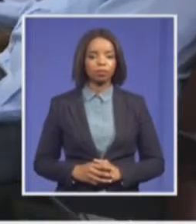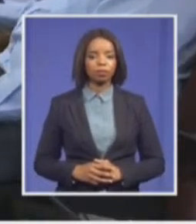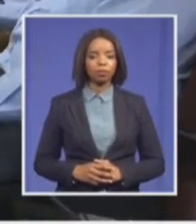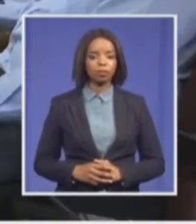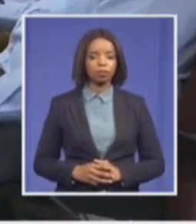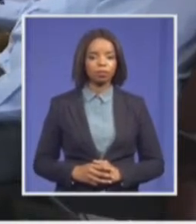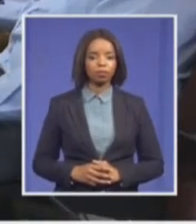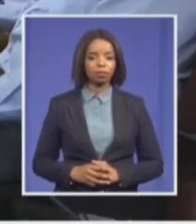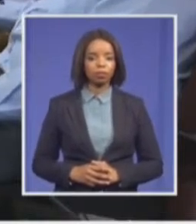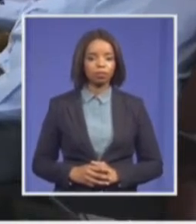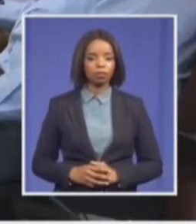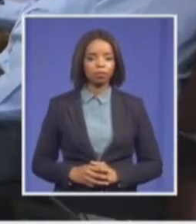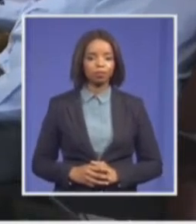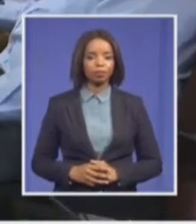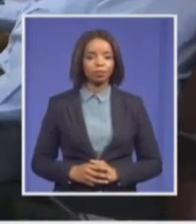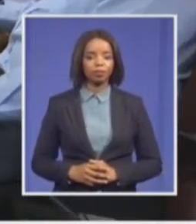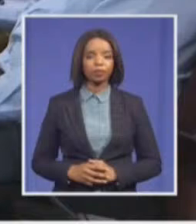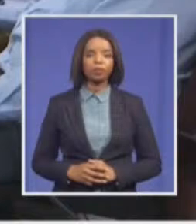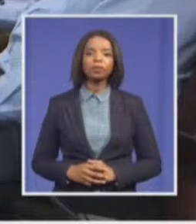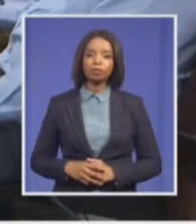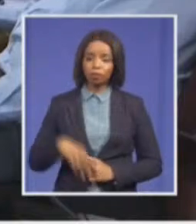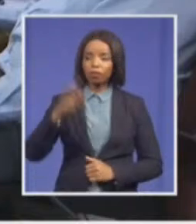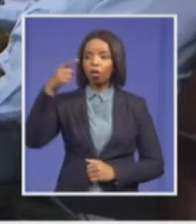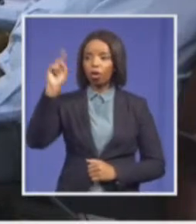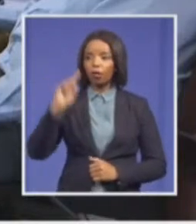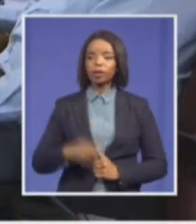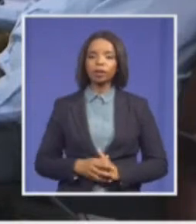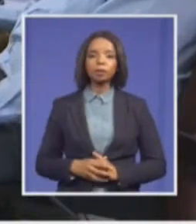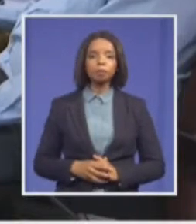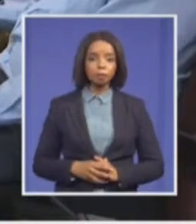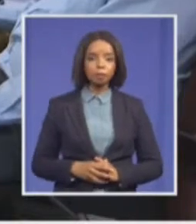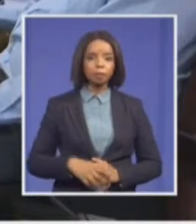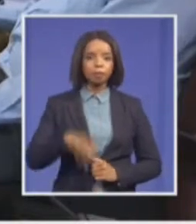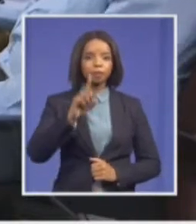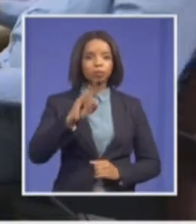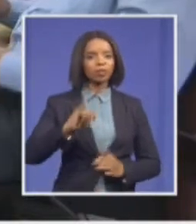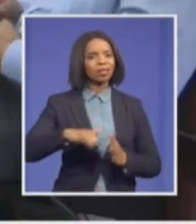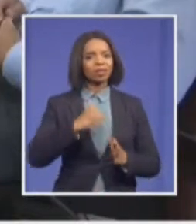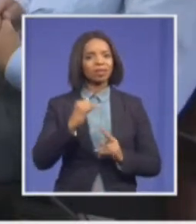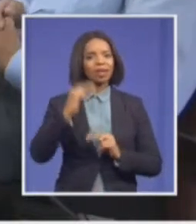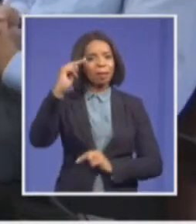Correct, sir. Yeah, so you want to just give me a brief synopsis before you get to paragraph 3.